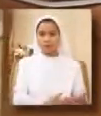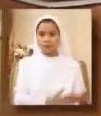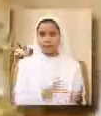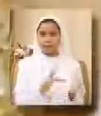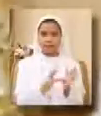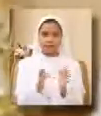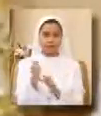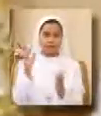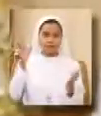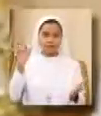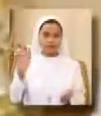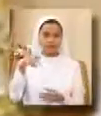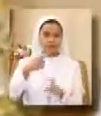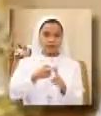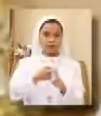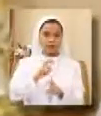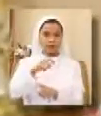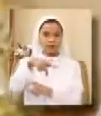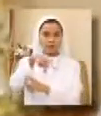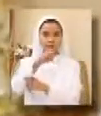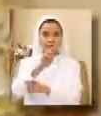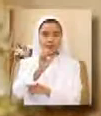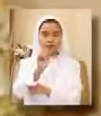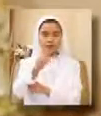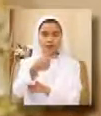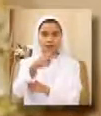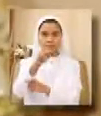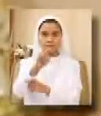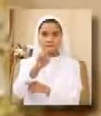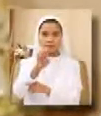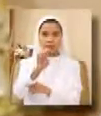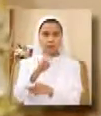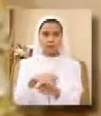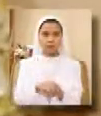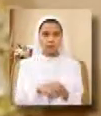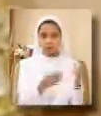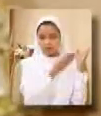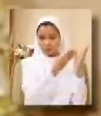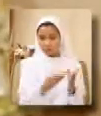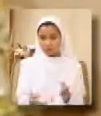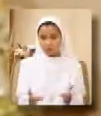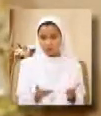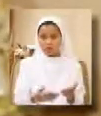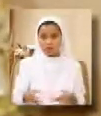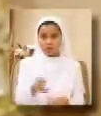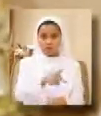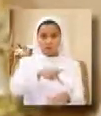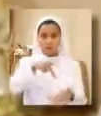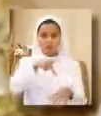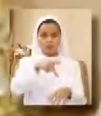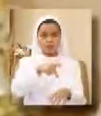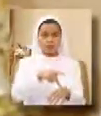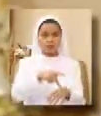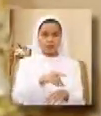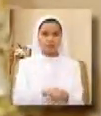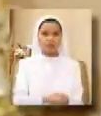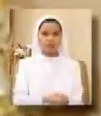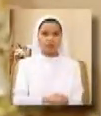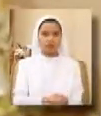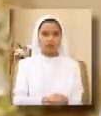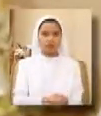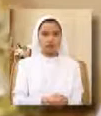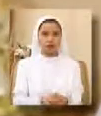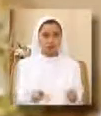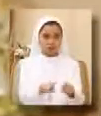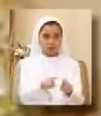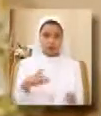sa Montserrat, sa San Beda, no? Pero lumaganap dito sa atin. Of course, meron tayo sa Antonio de Cebu, iba-iba. De Binondo,